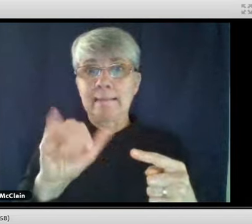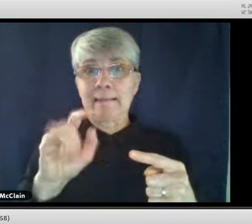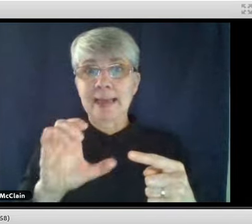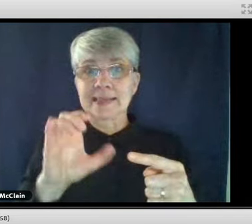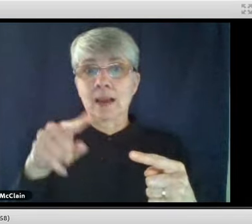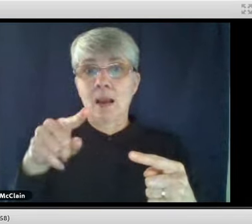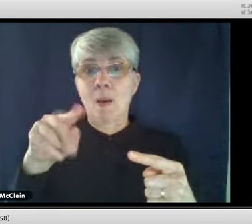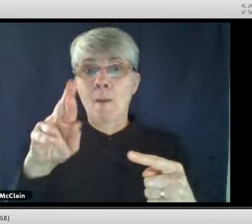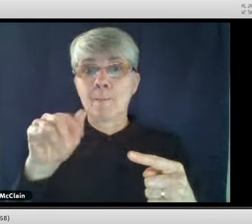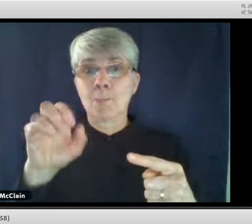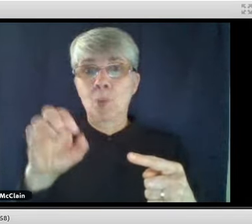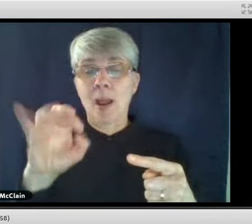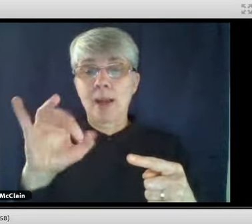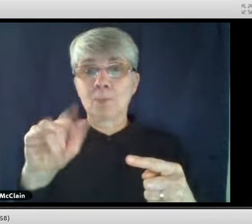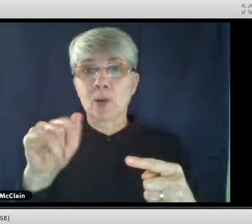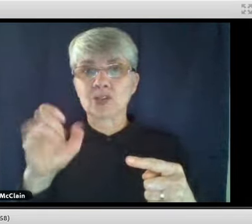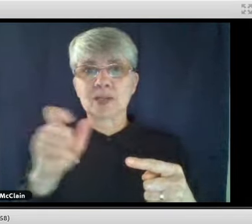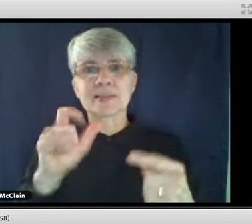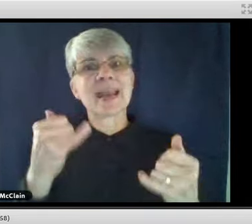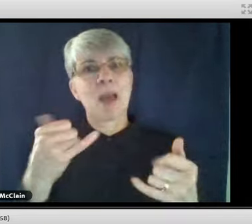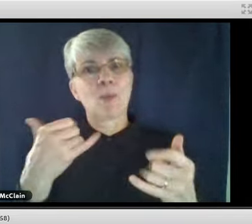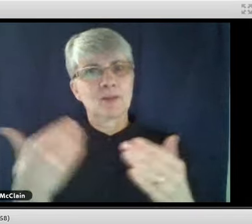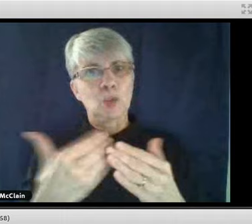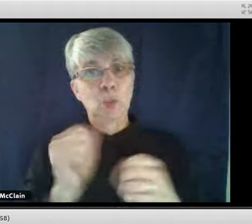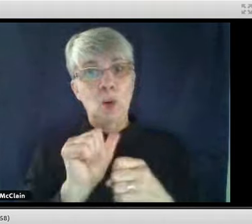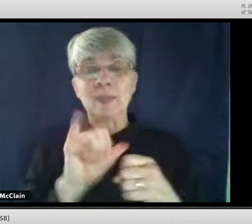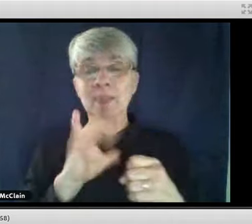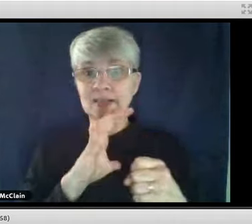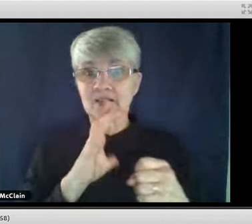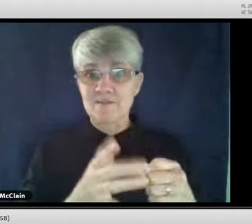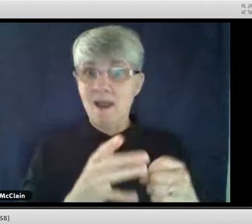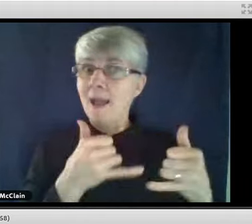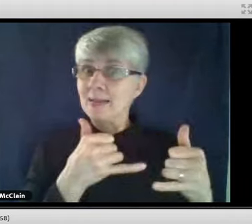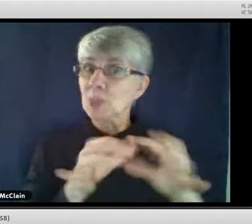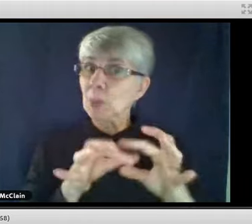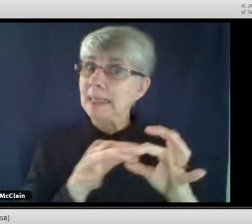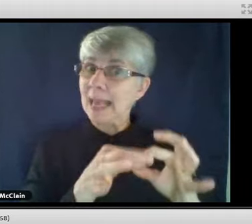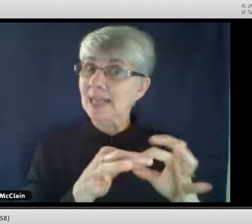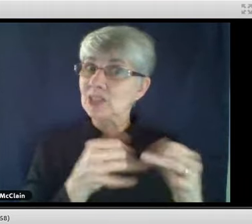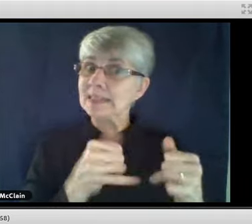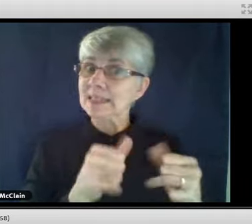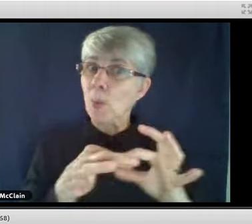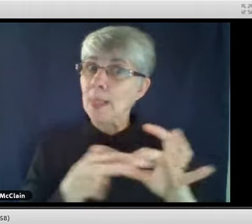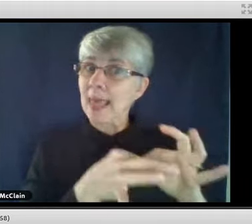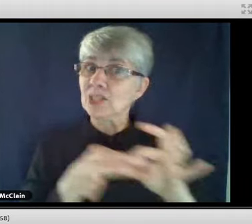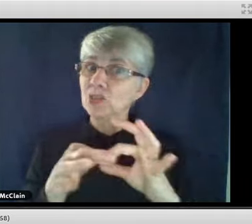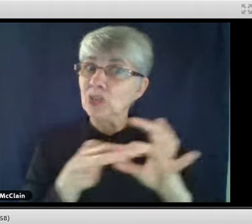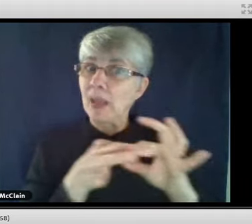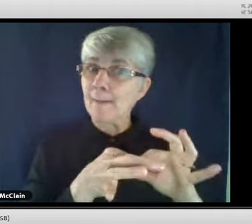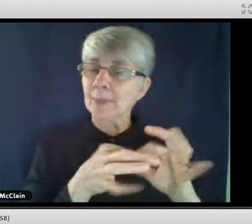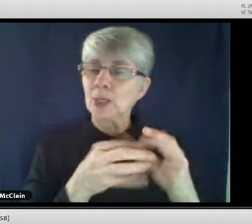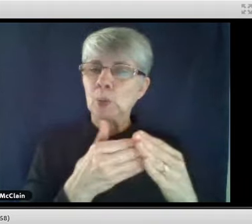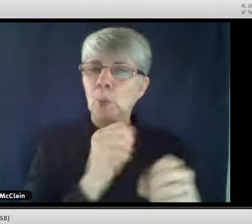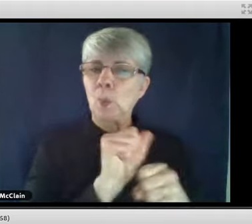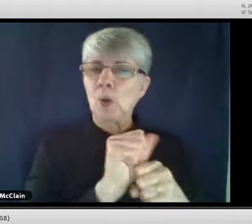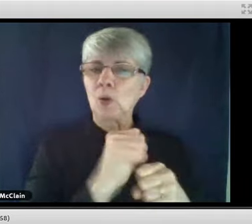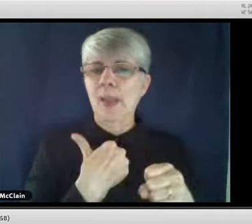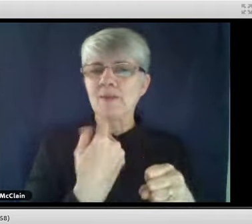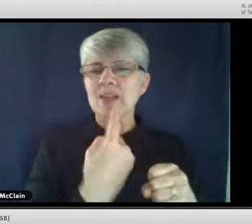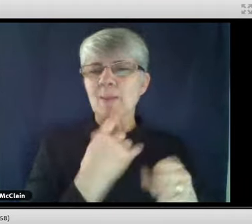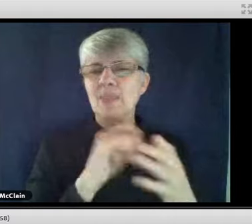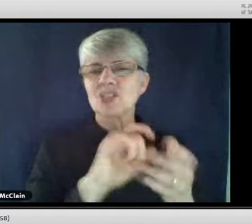Prejudice, then yeah, we have a new work. That's fine, right? There's still the connection there. There's a relationship, but it's a new work. If we have something